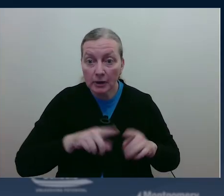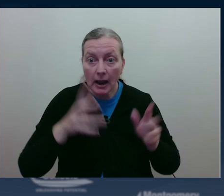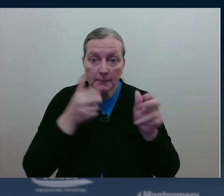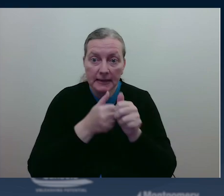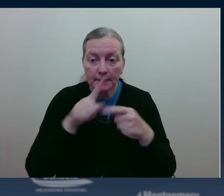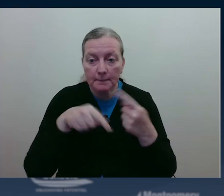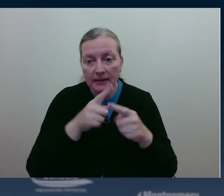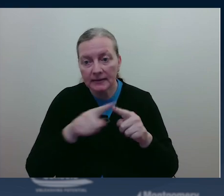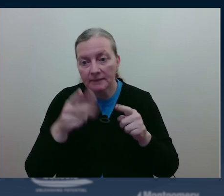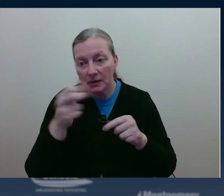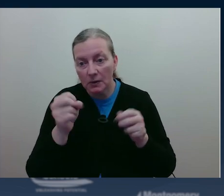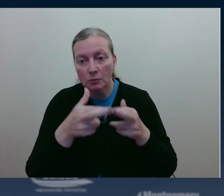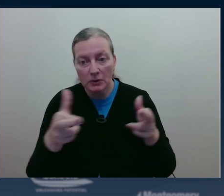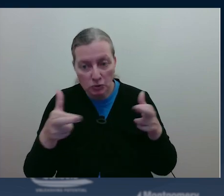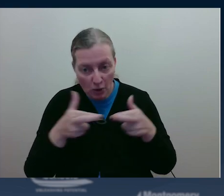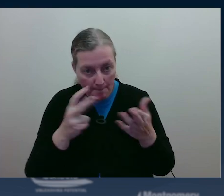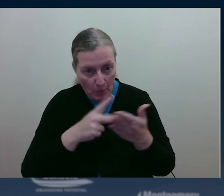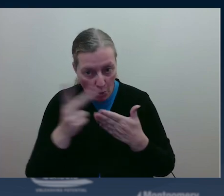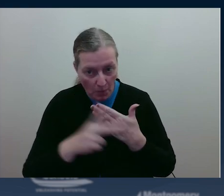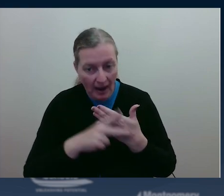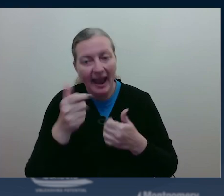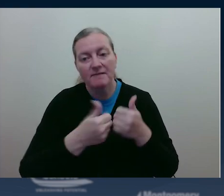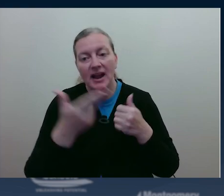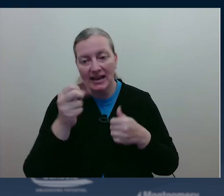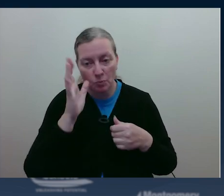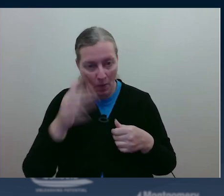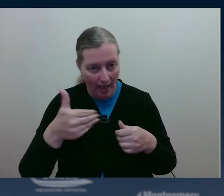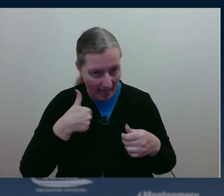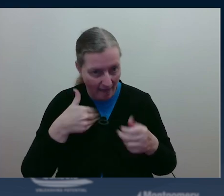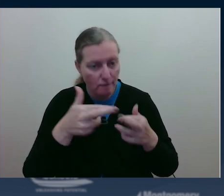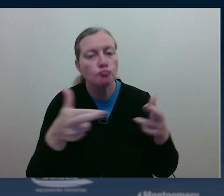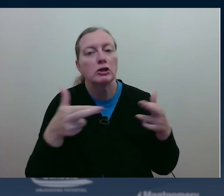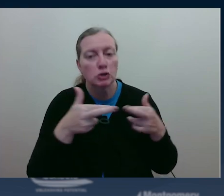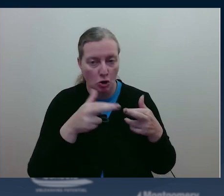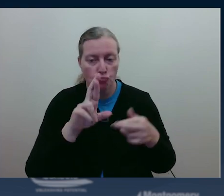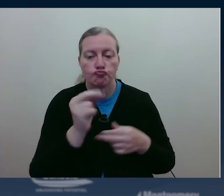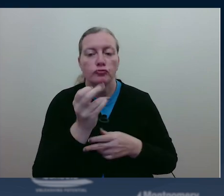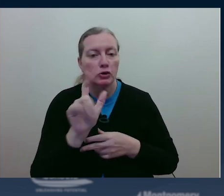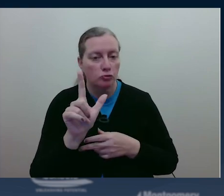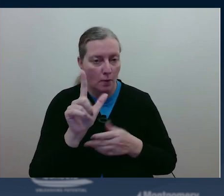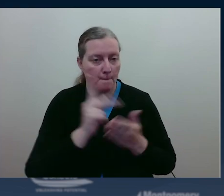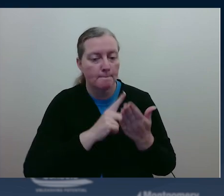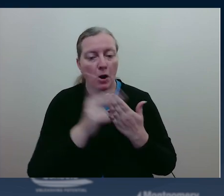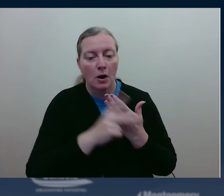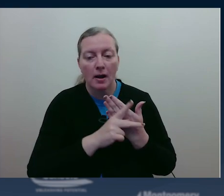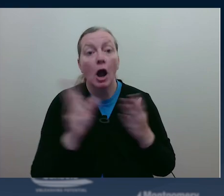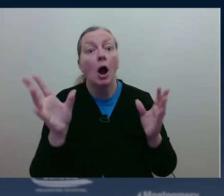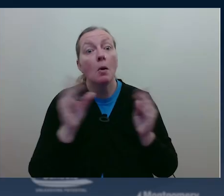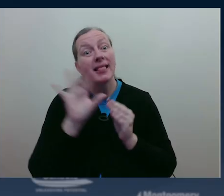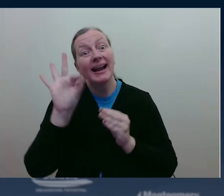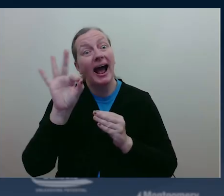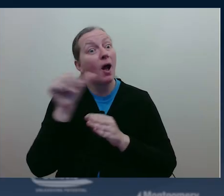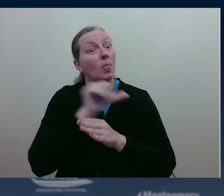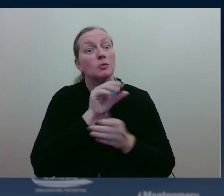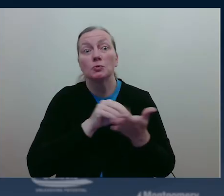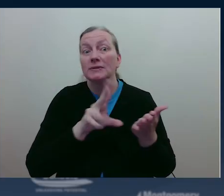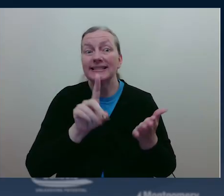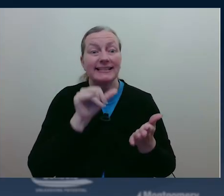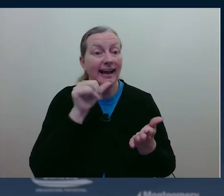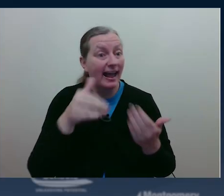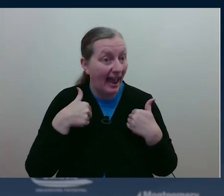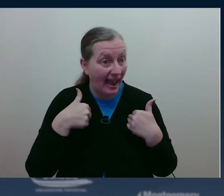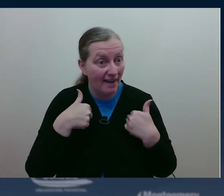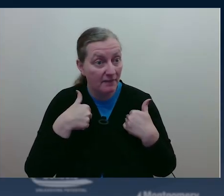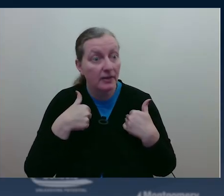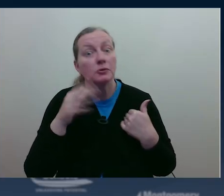will have a regional program, including the 9 schools that did not have one, plus our 2 new high schools going forward. So let's